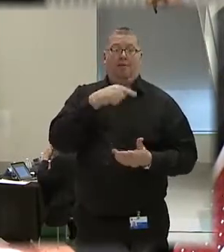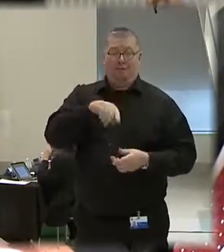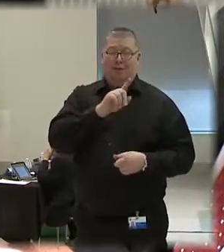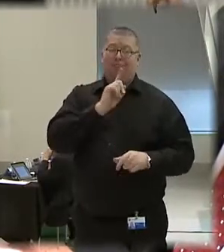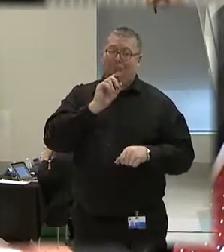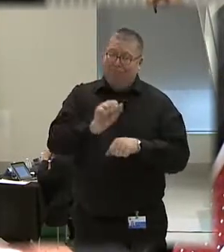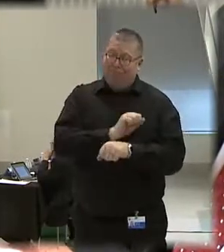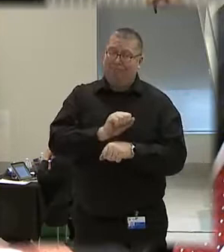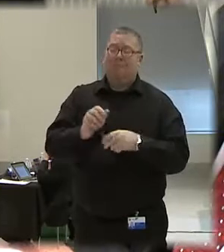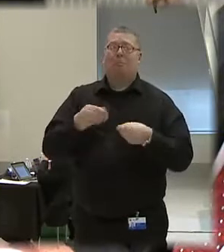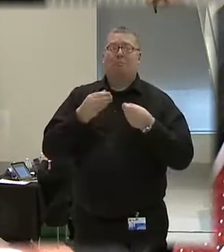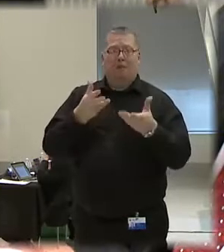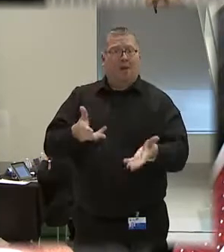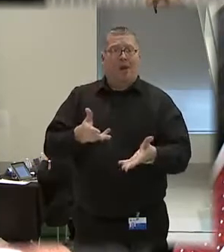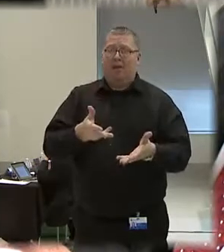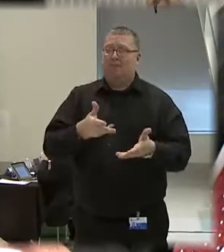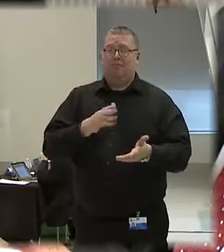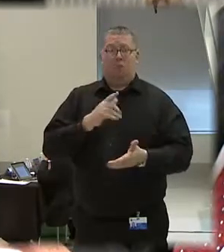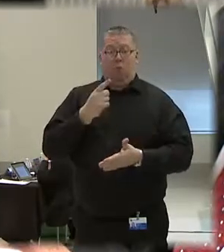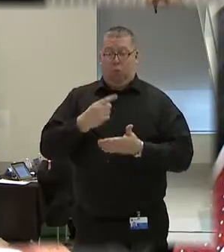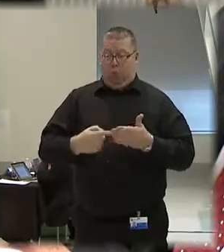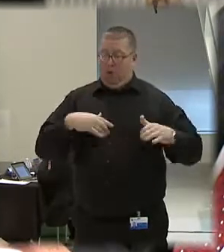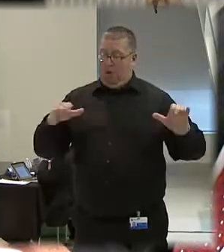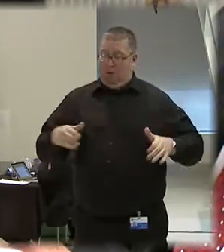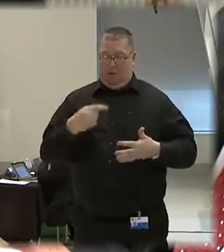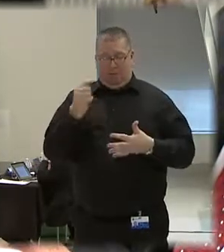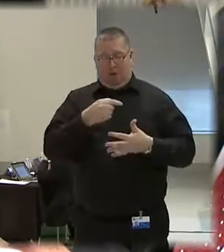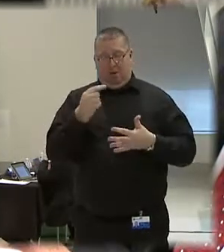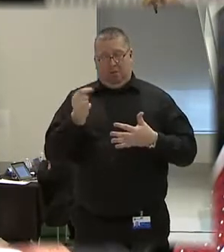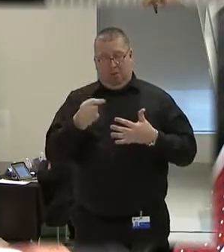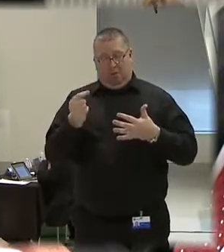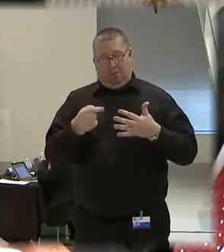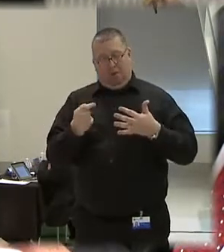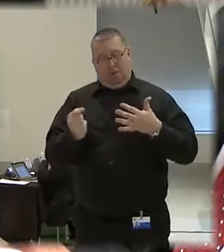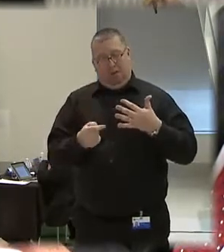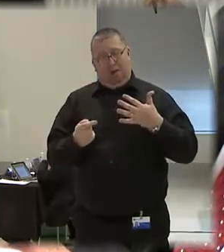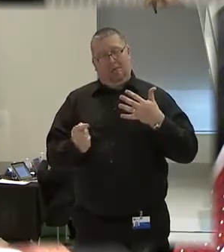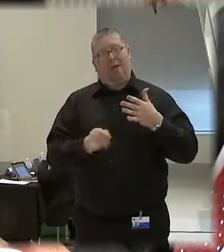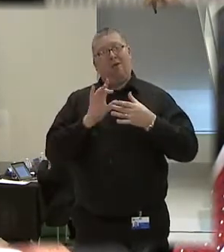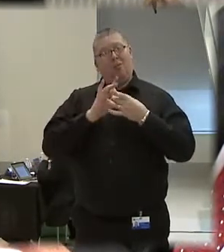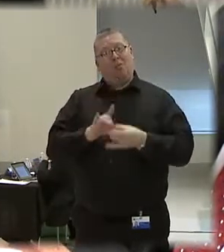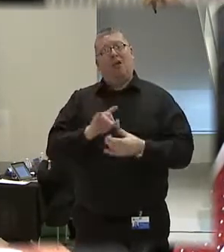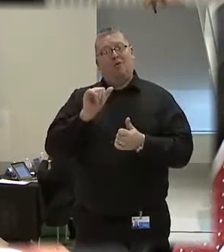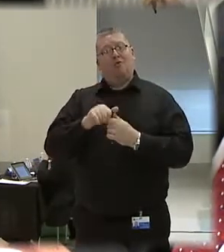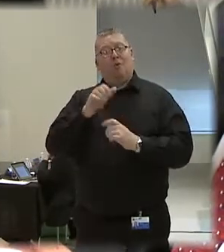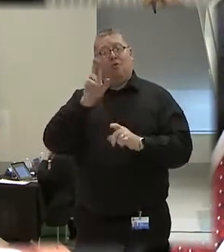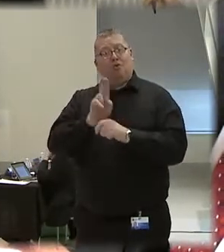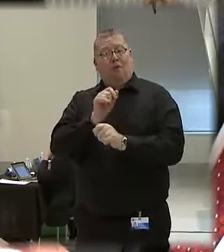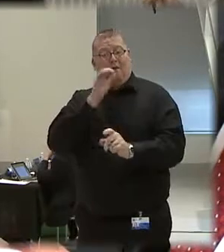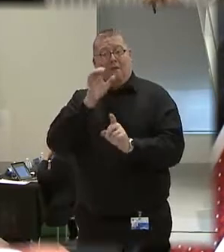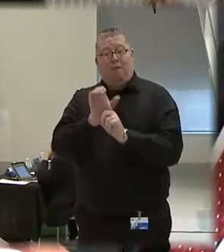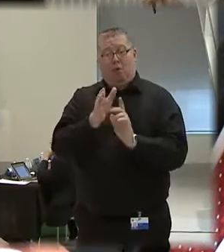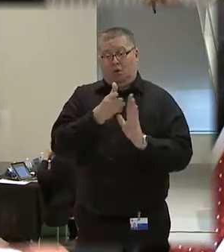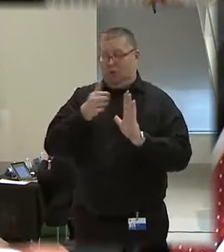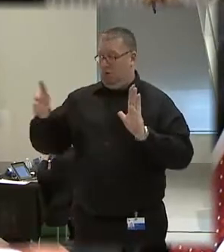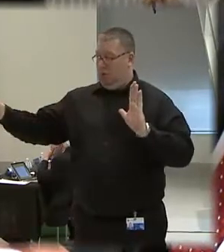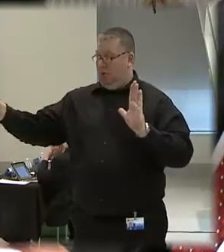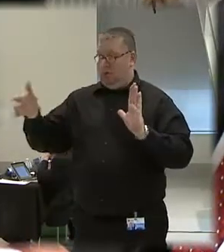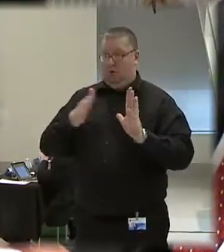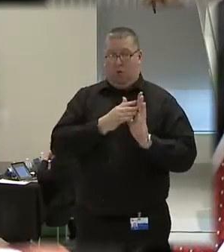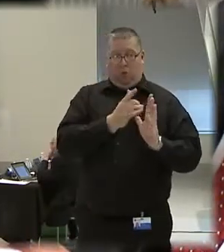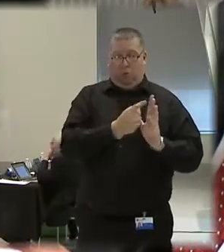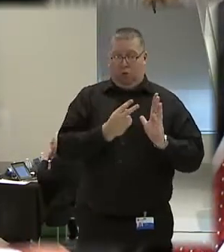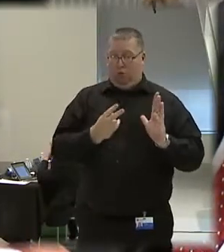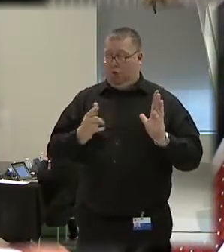provide whatever they did, which relates to the use of force continuum, and yes, there's a number. They also